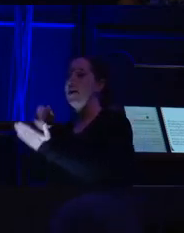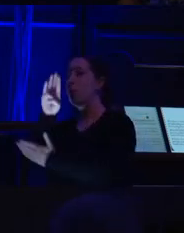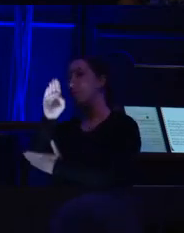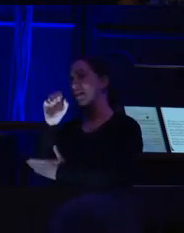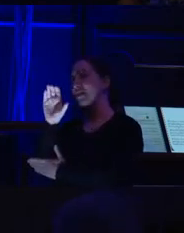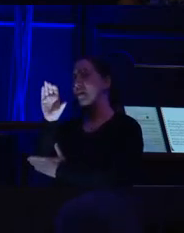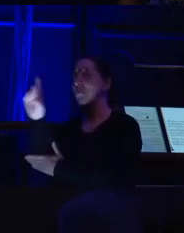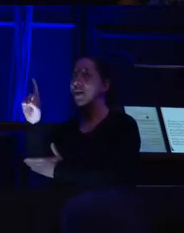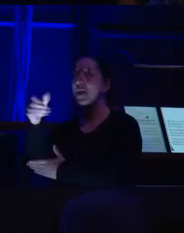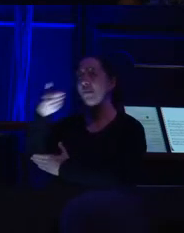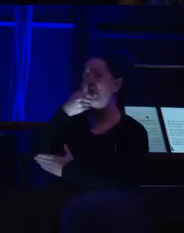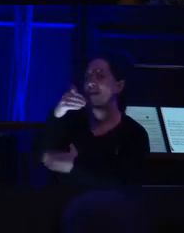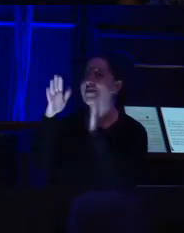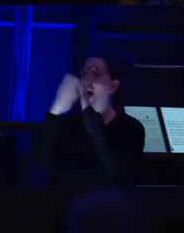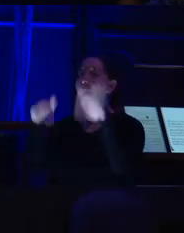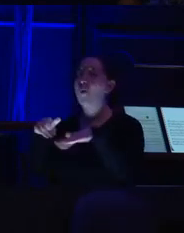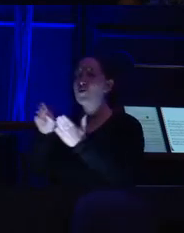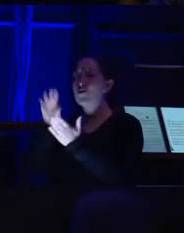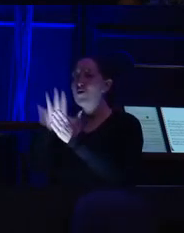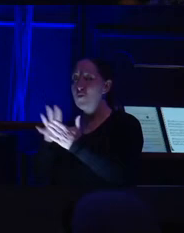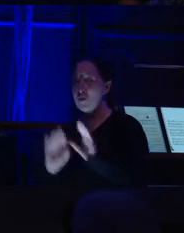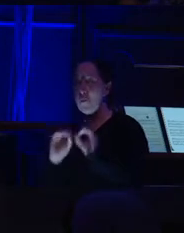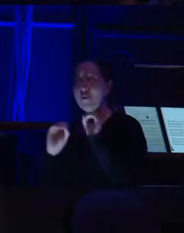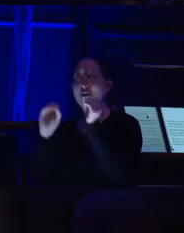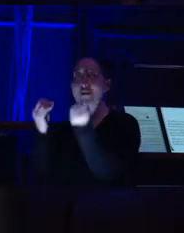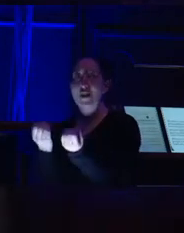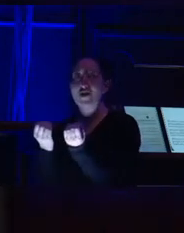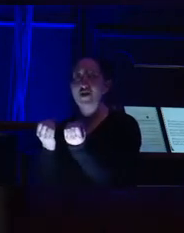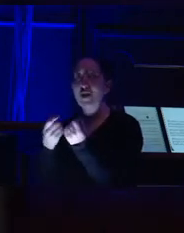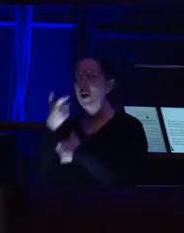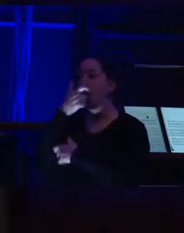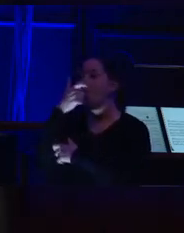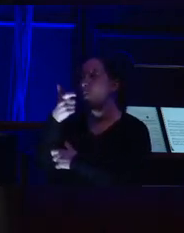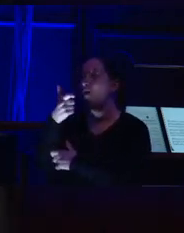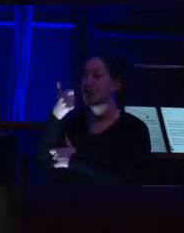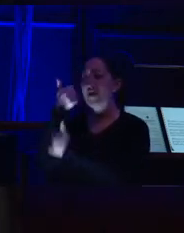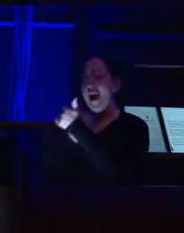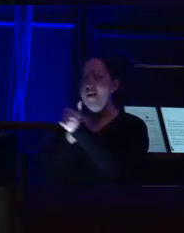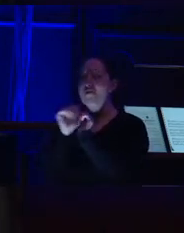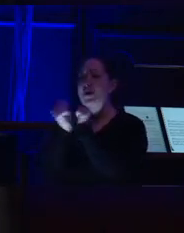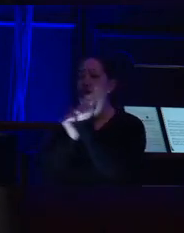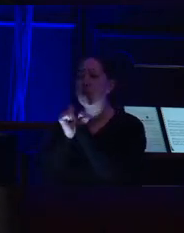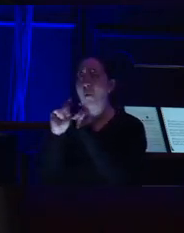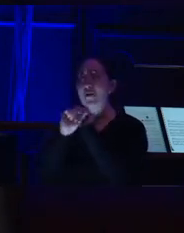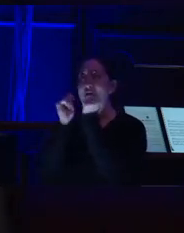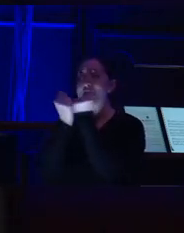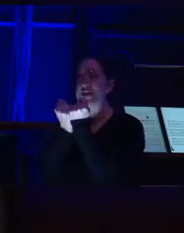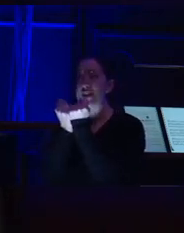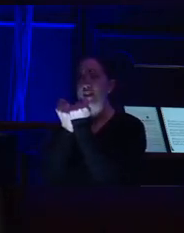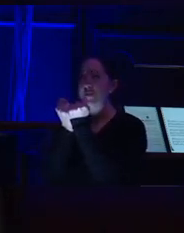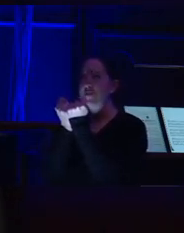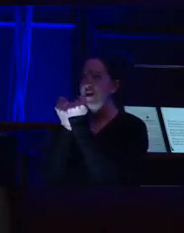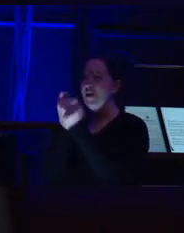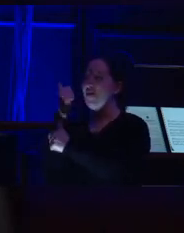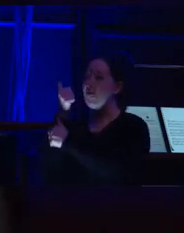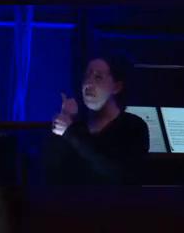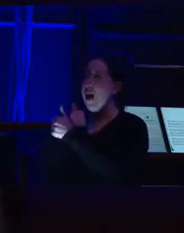BTB's, Pizza House, student organizations, watching every sports team from every student